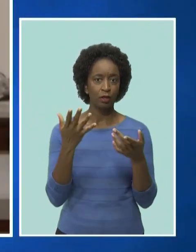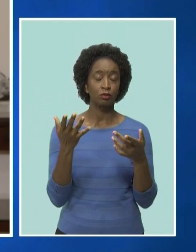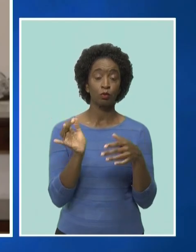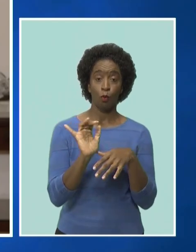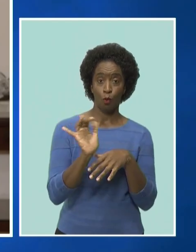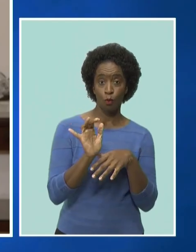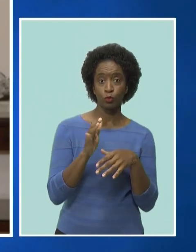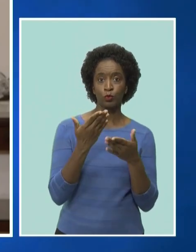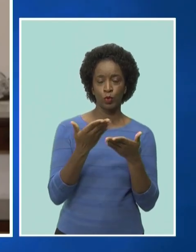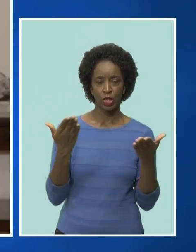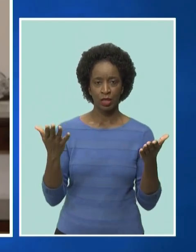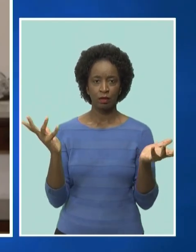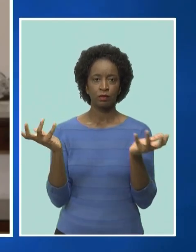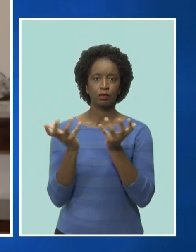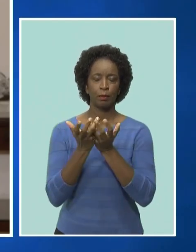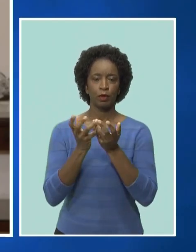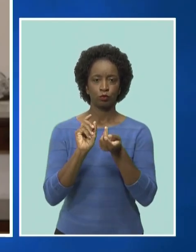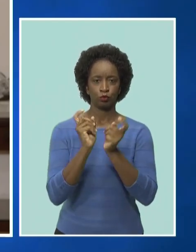decision